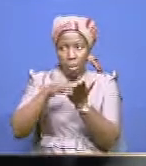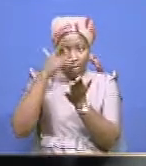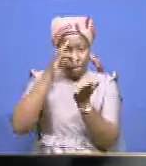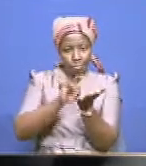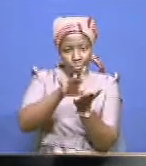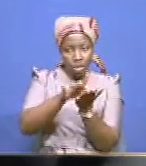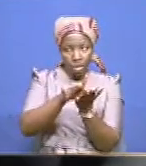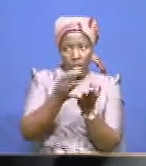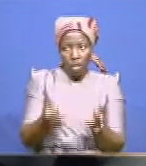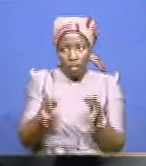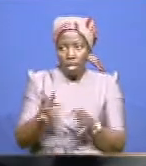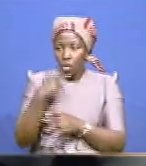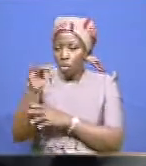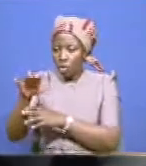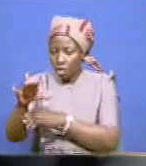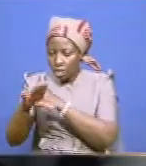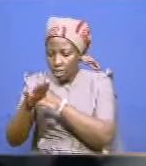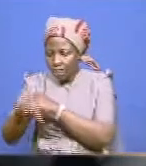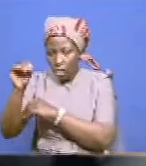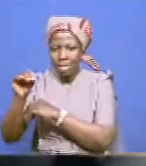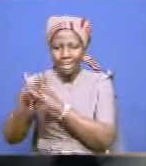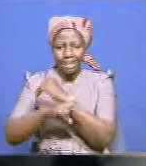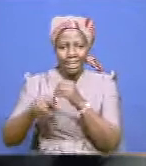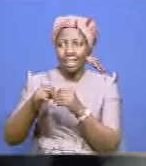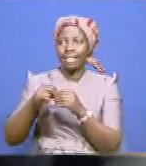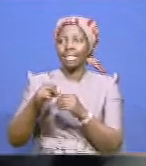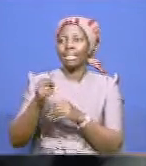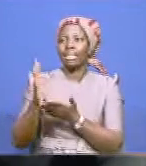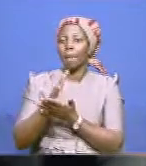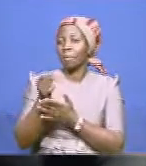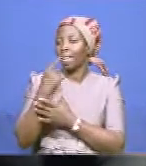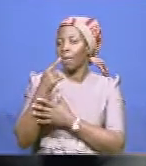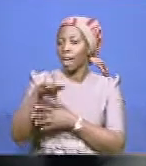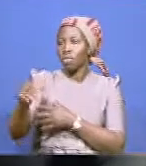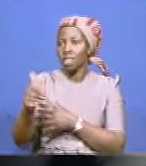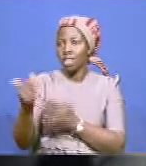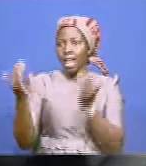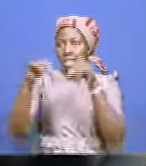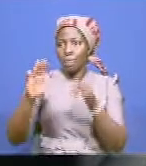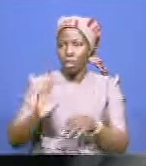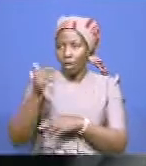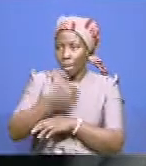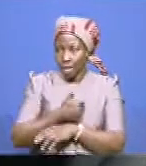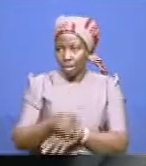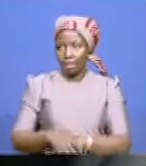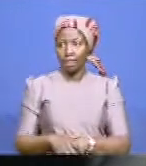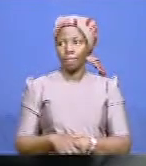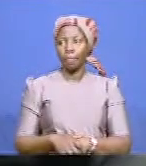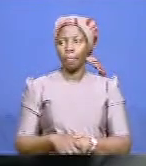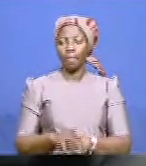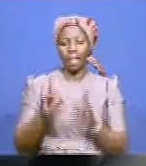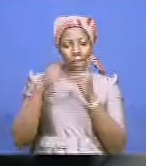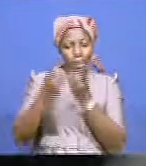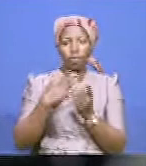officer who was caught stealing some drugs. A County Assembly Committee. So it was that serious. The department was willing to do so. And on